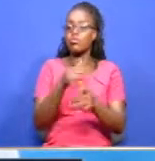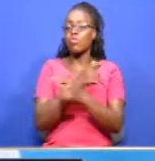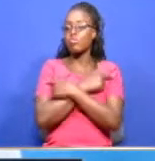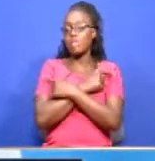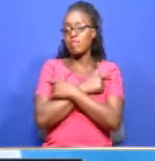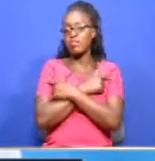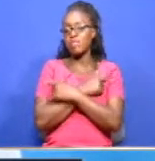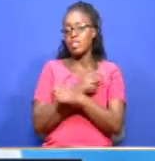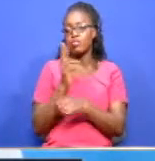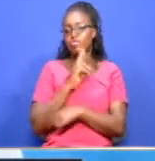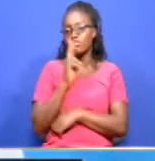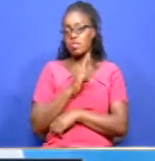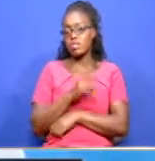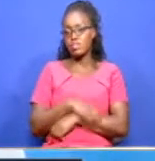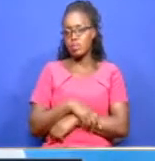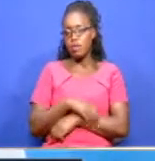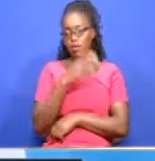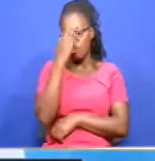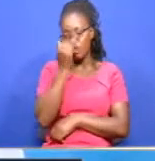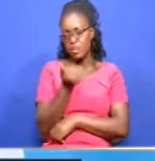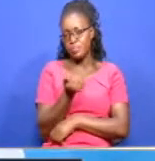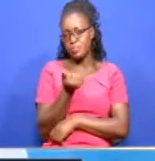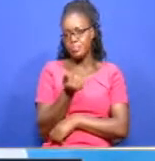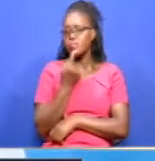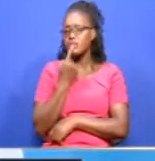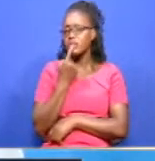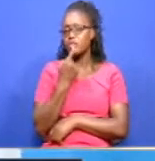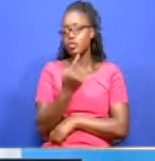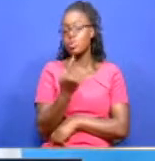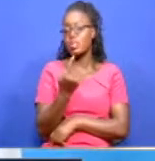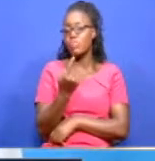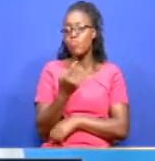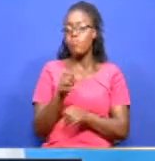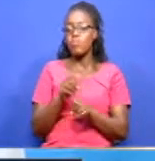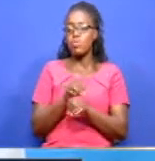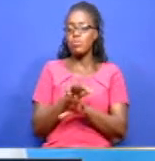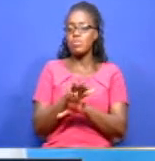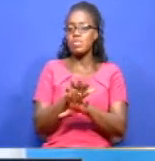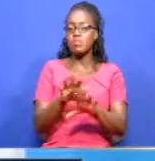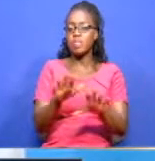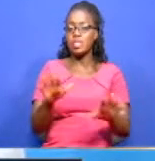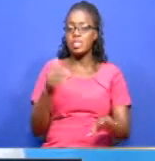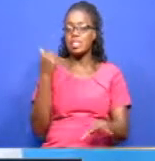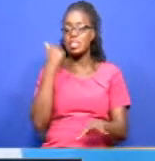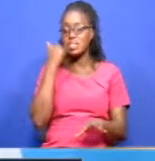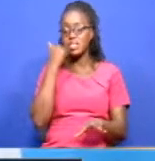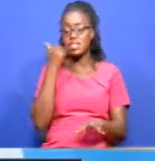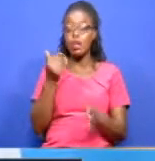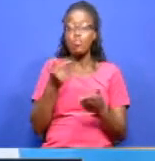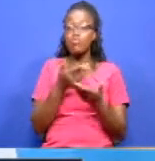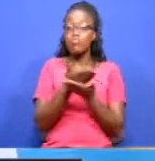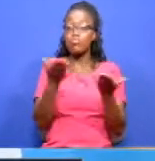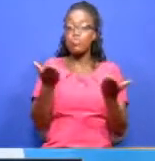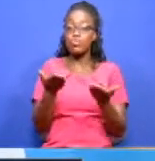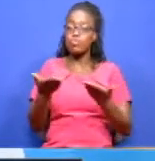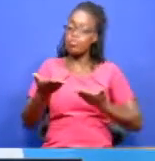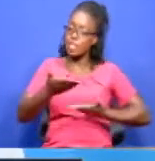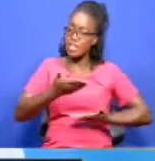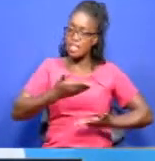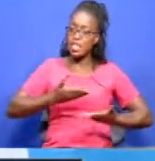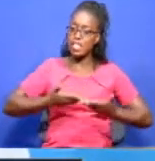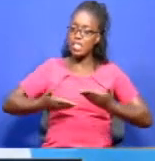to risk, because surely you will be transmitting the disease with those that you interact